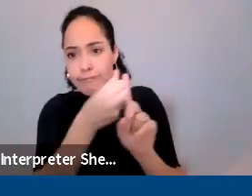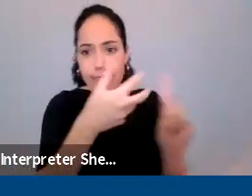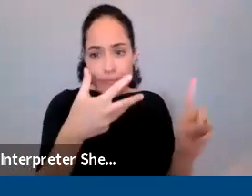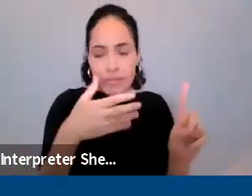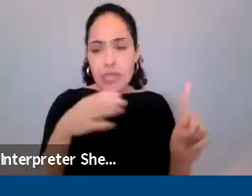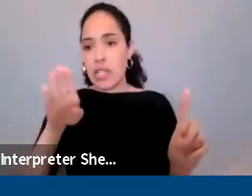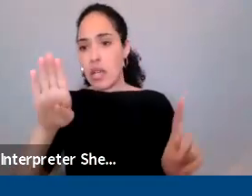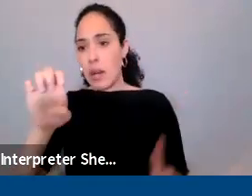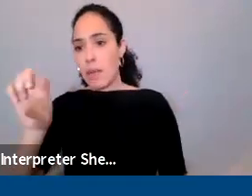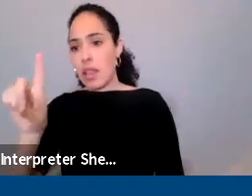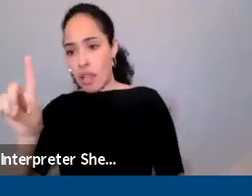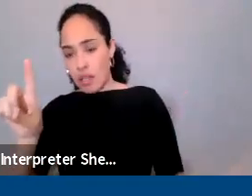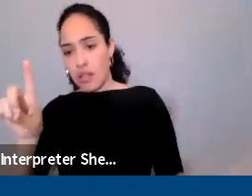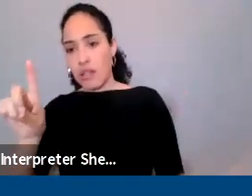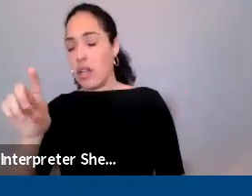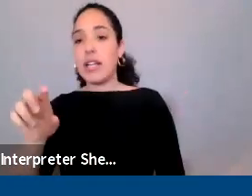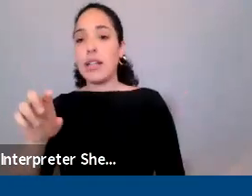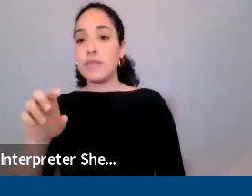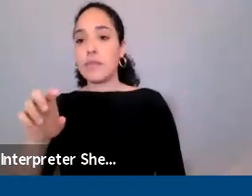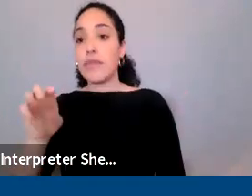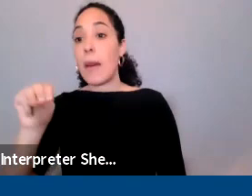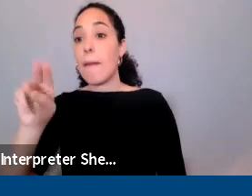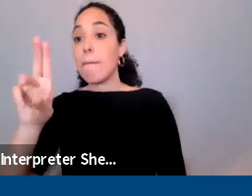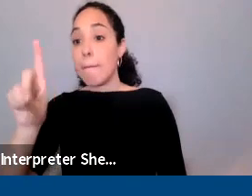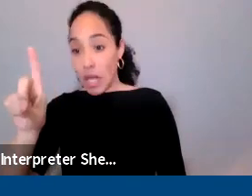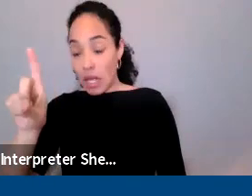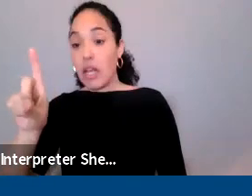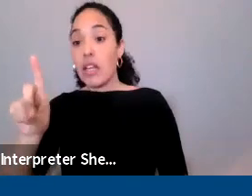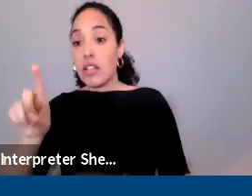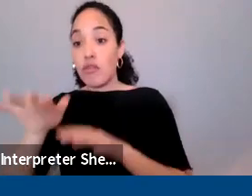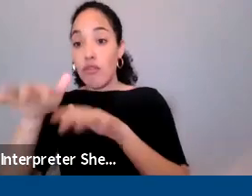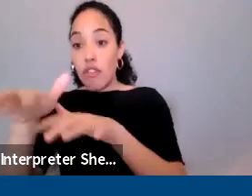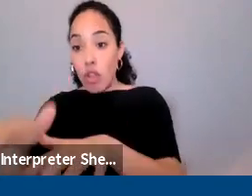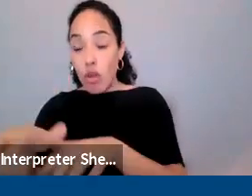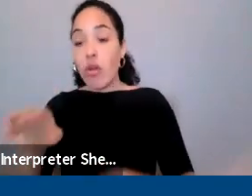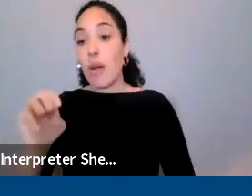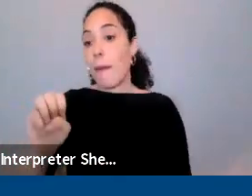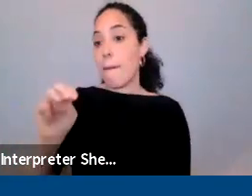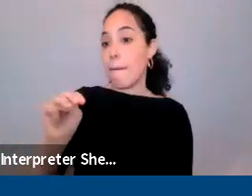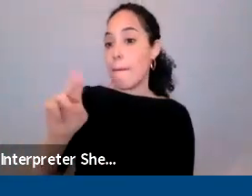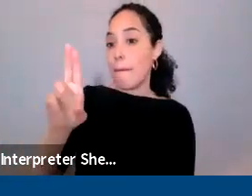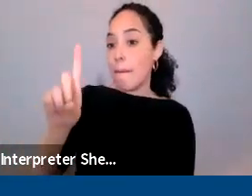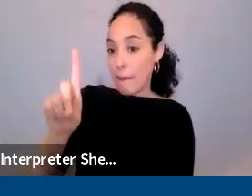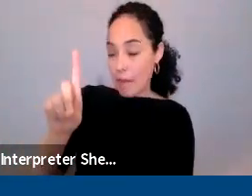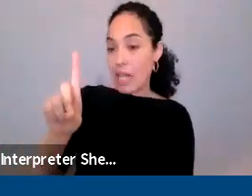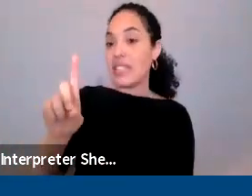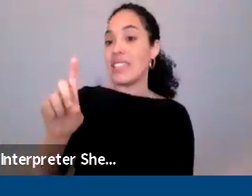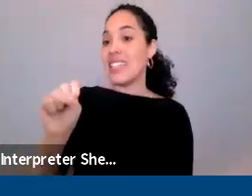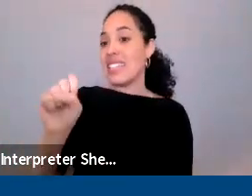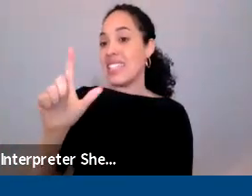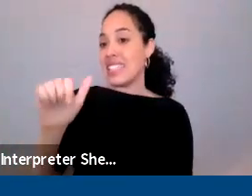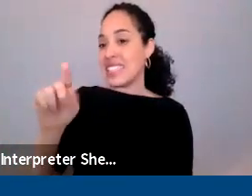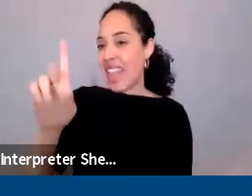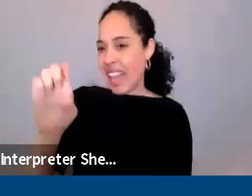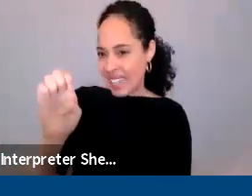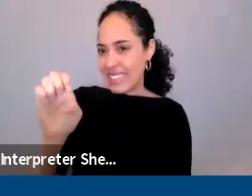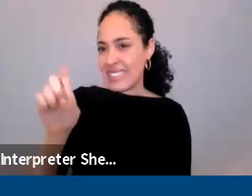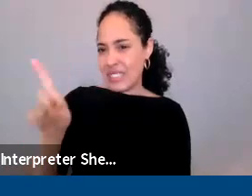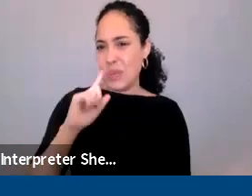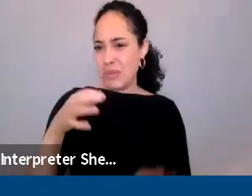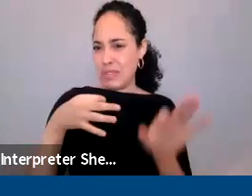The descriptions used, for example, milkshake versus cake, seem a bit subjective. Who